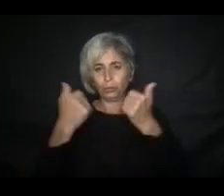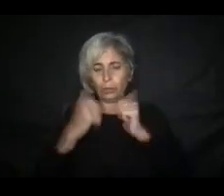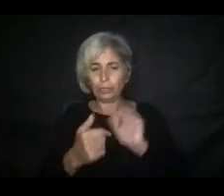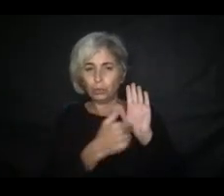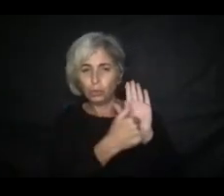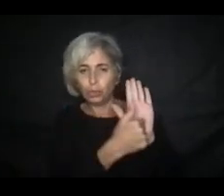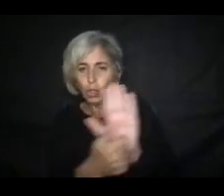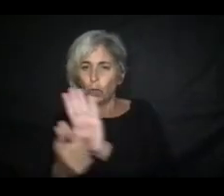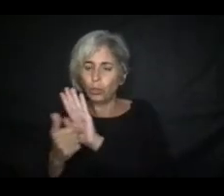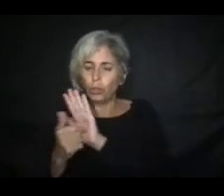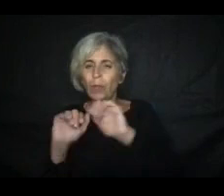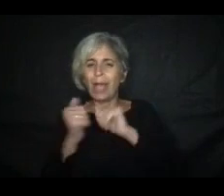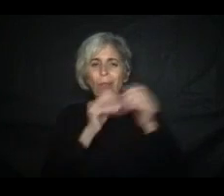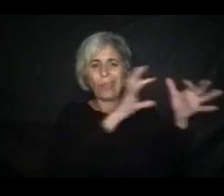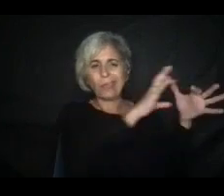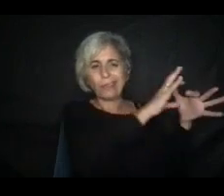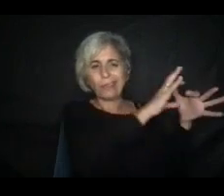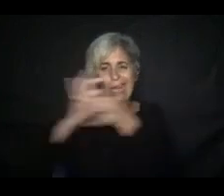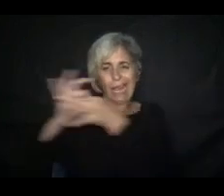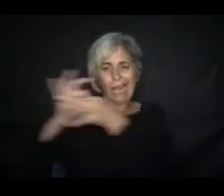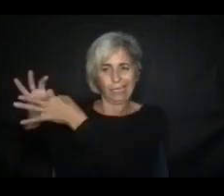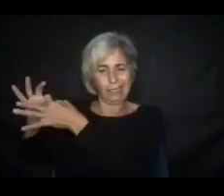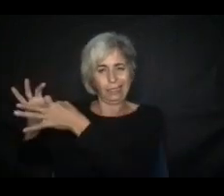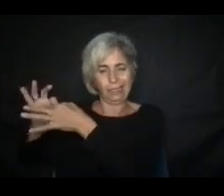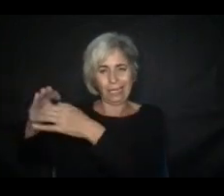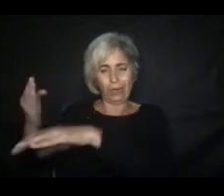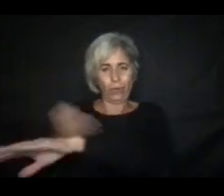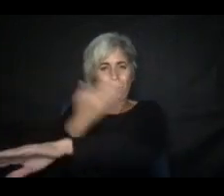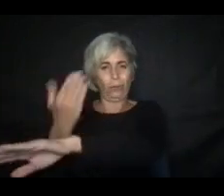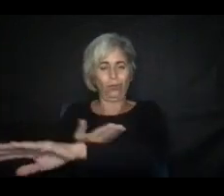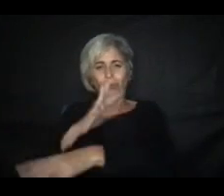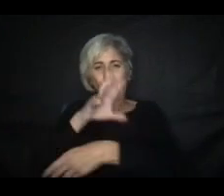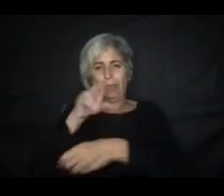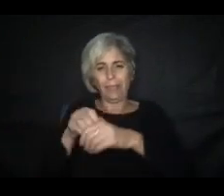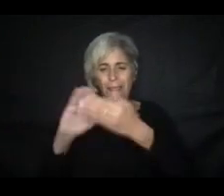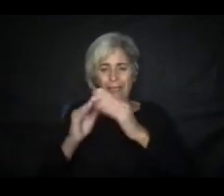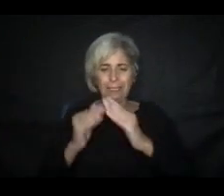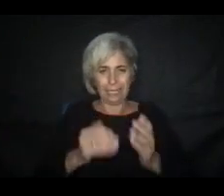the connectivity would be improved throughout the city.